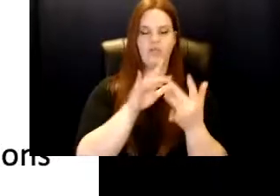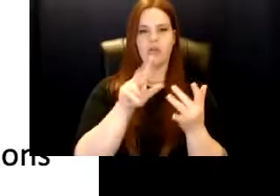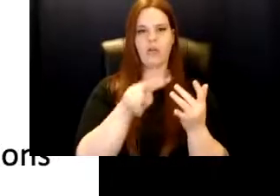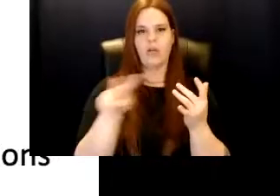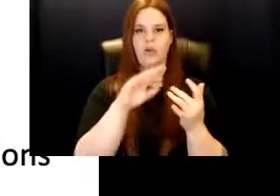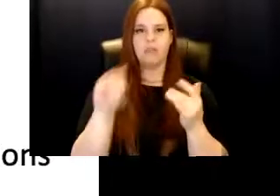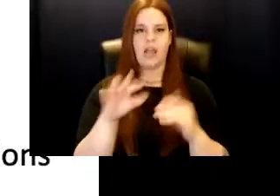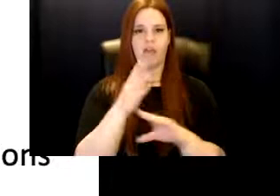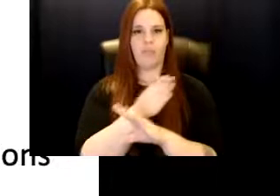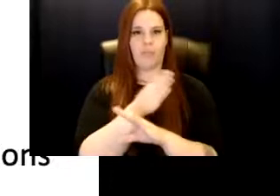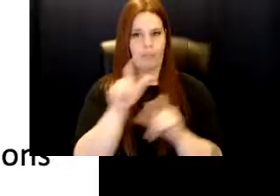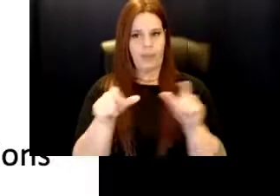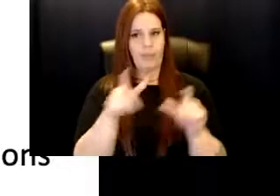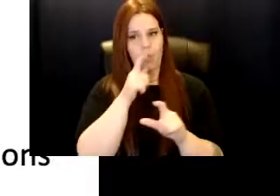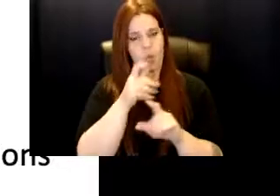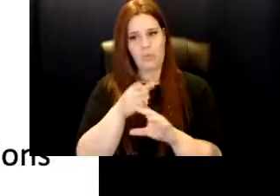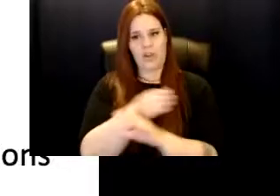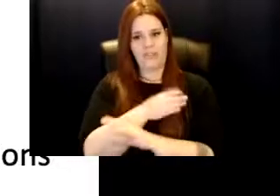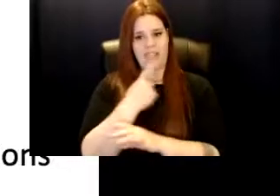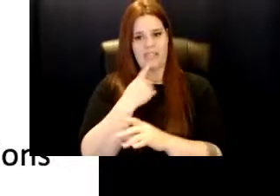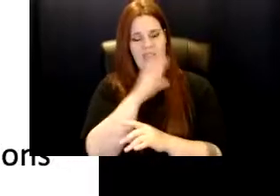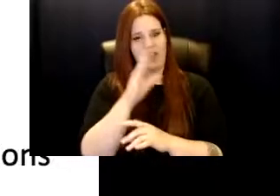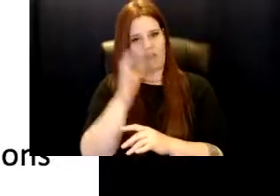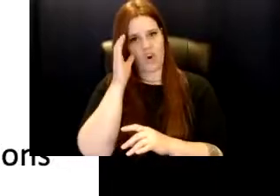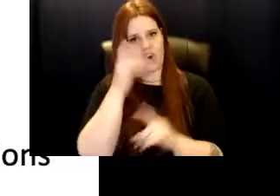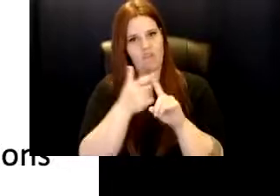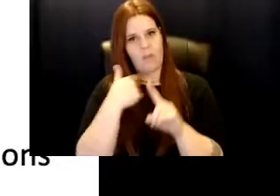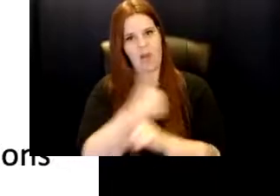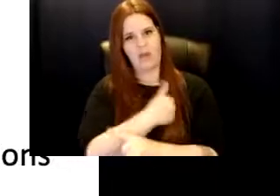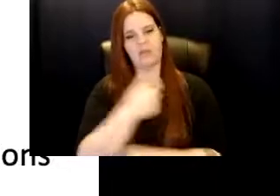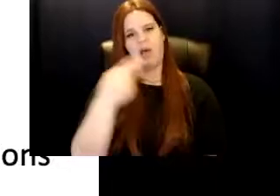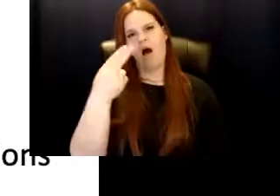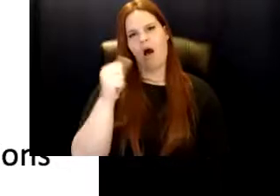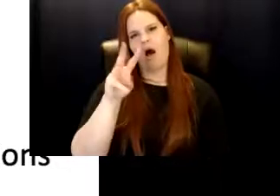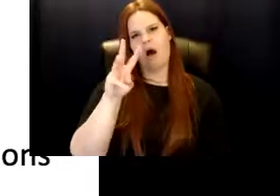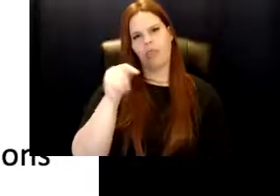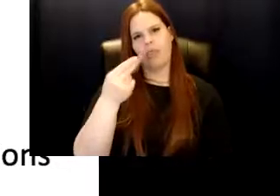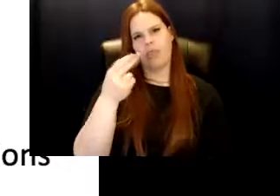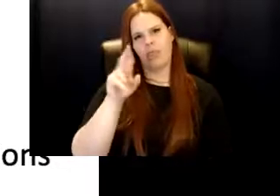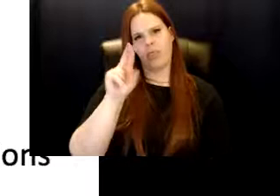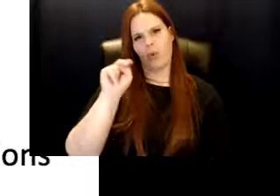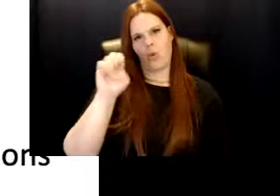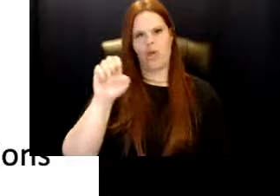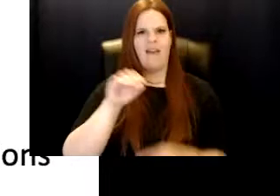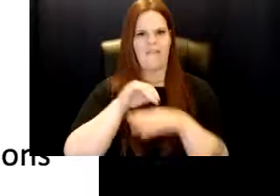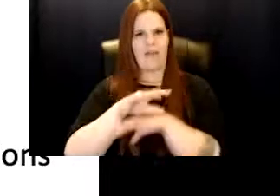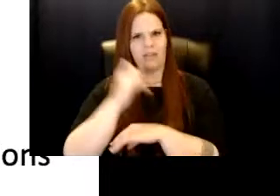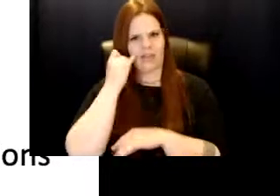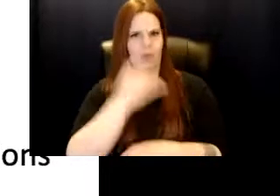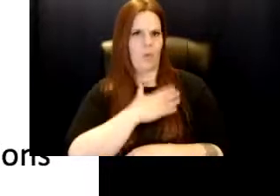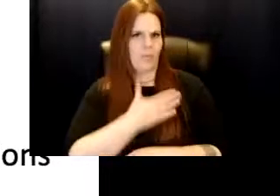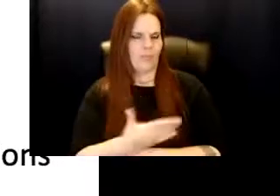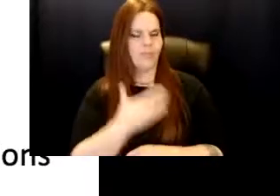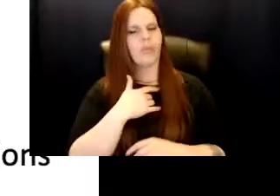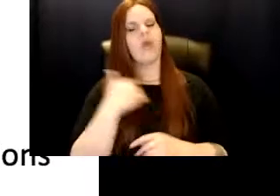had previously indicated they hadn't heard from us, almost a Hawthorne effect, if you will. We can see that we need to do enhanced rural